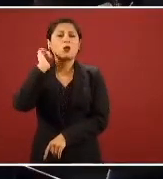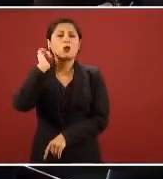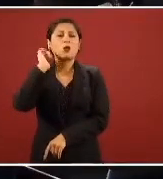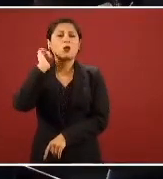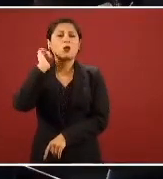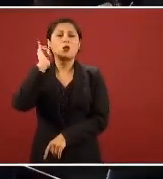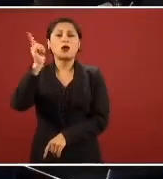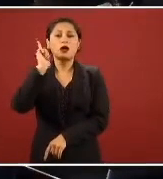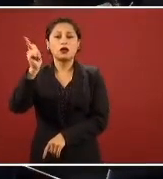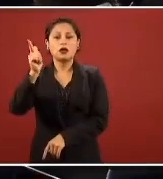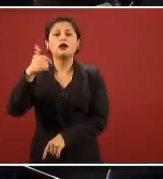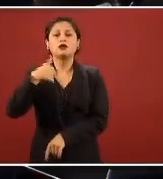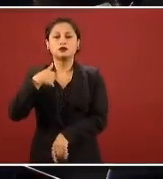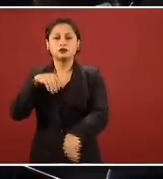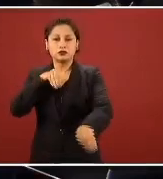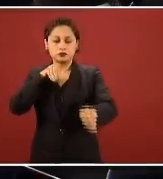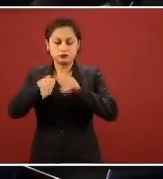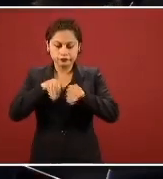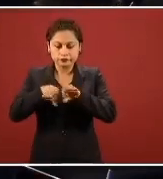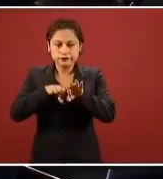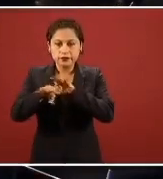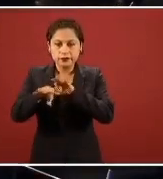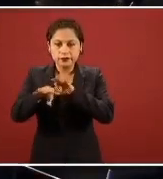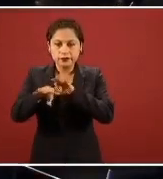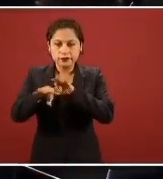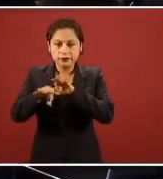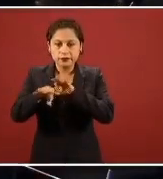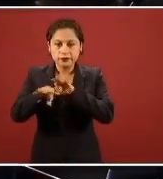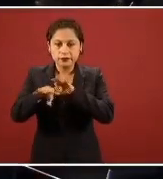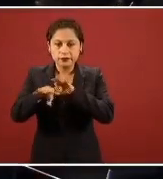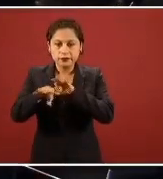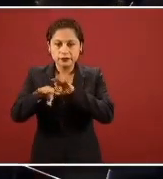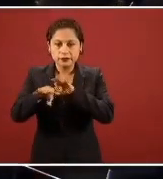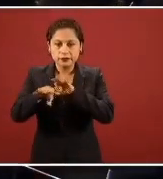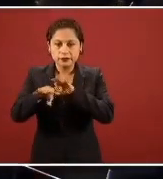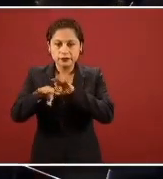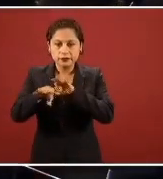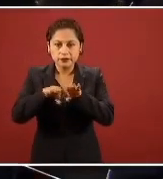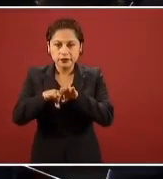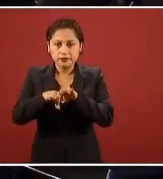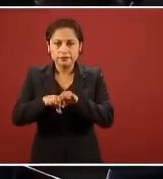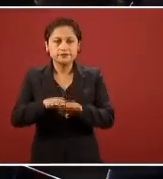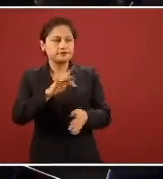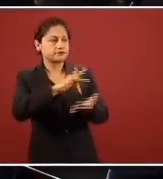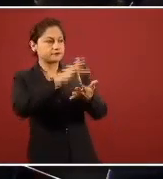I am working on. Gracias. Una más. She says, thank you. One more thing.